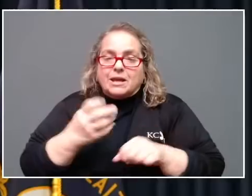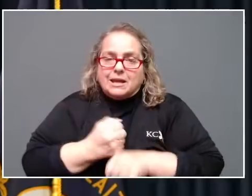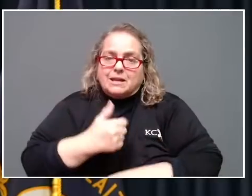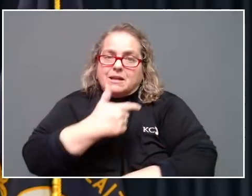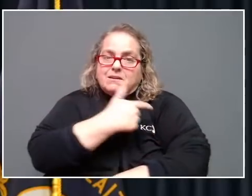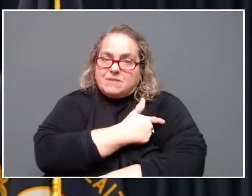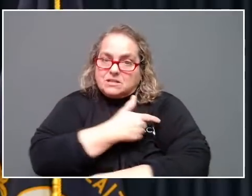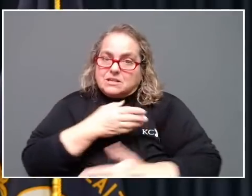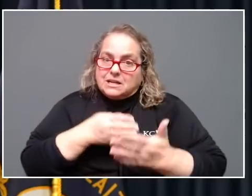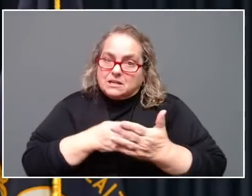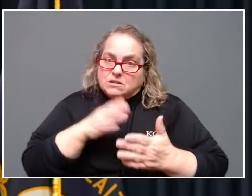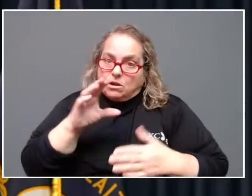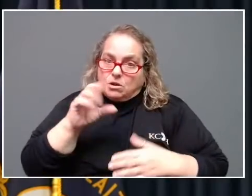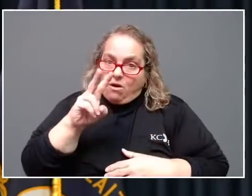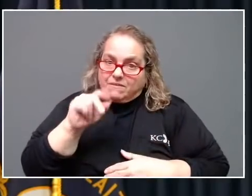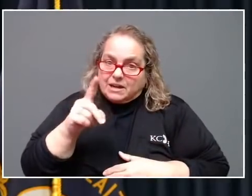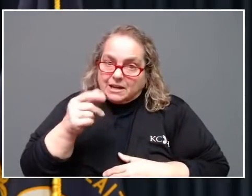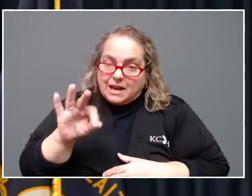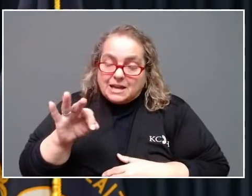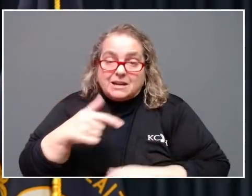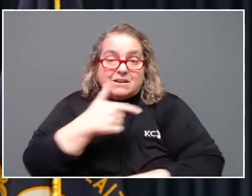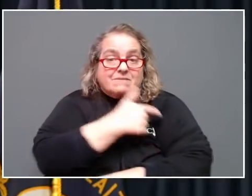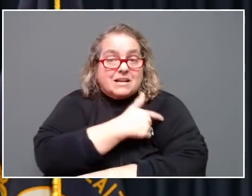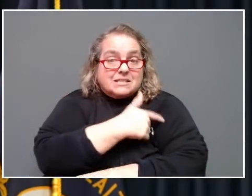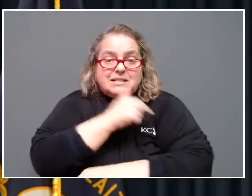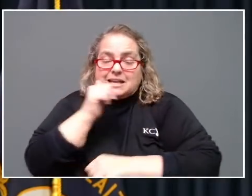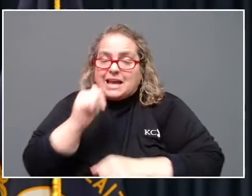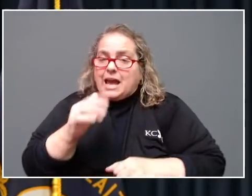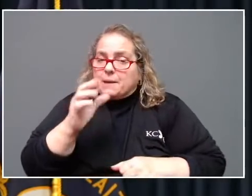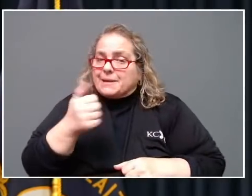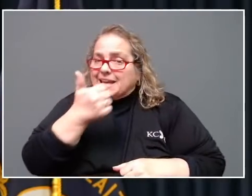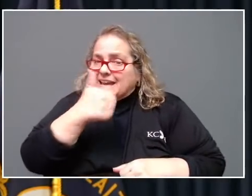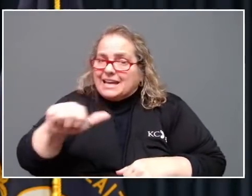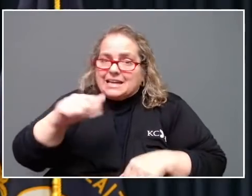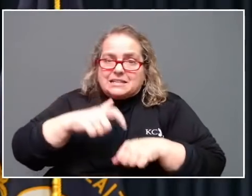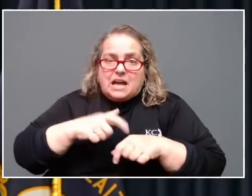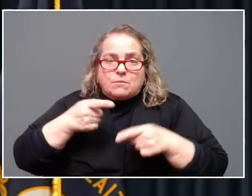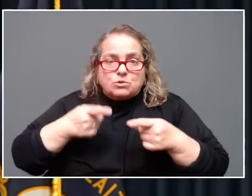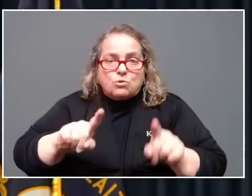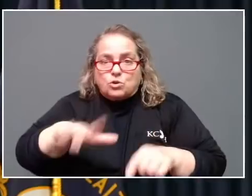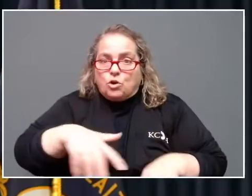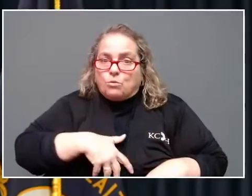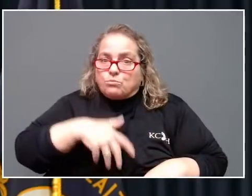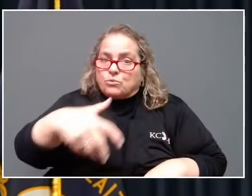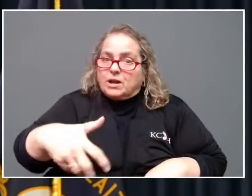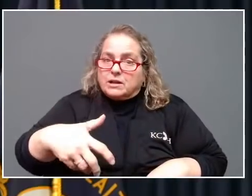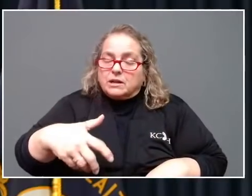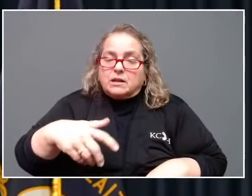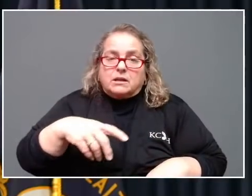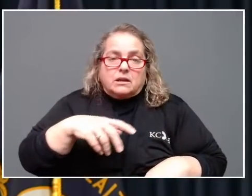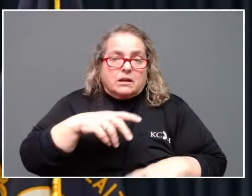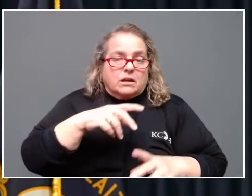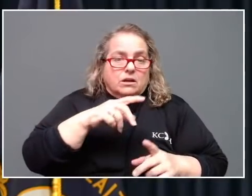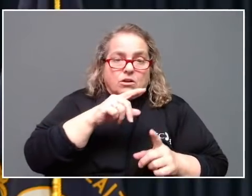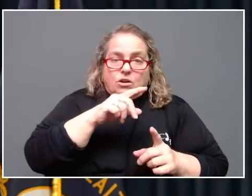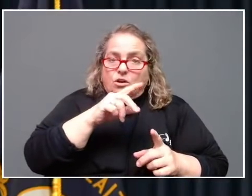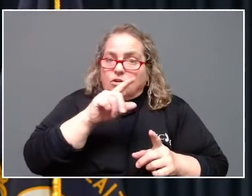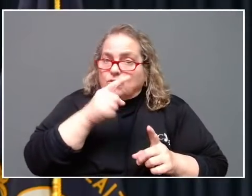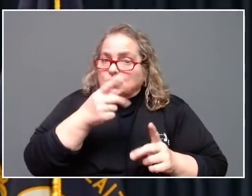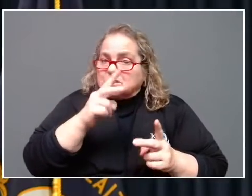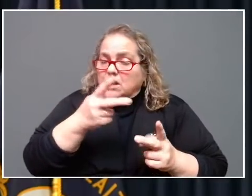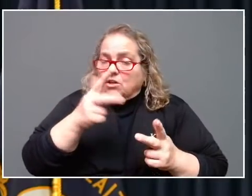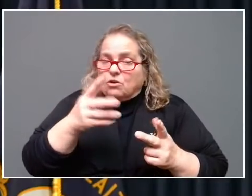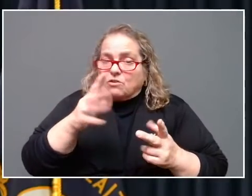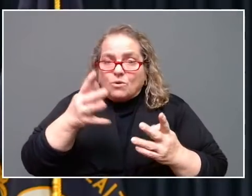Vaccination can be provided in any of the trimesters, and mRNA vaccines, which really are the only ones largely available now, are